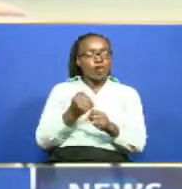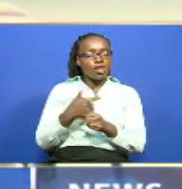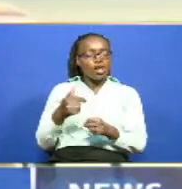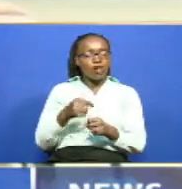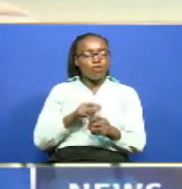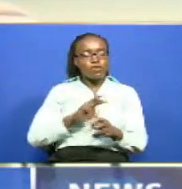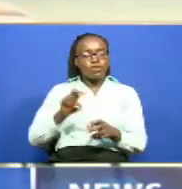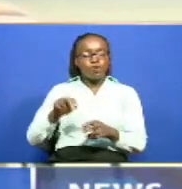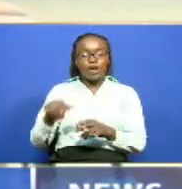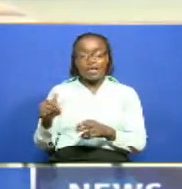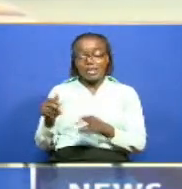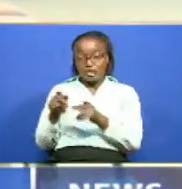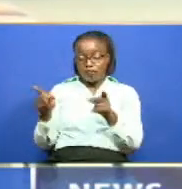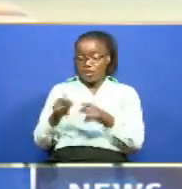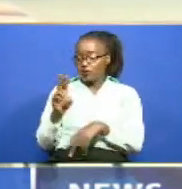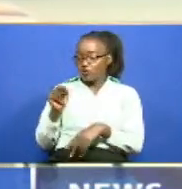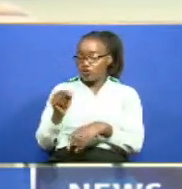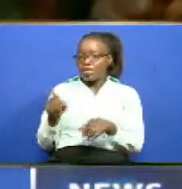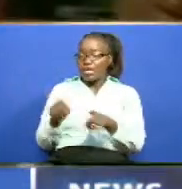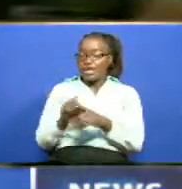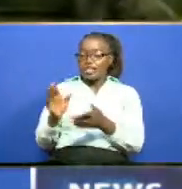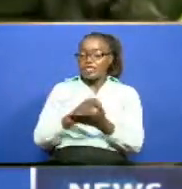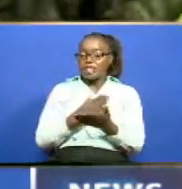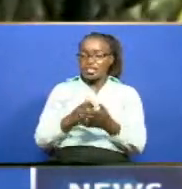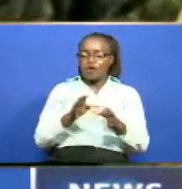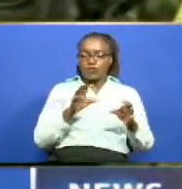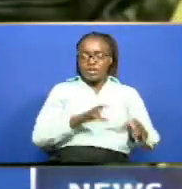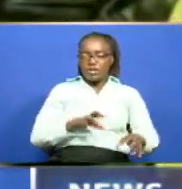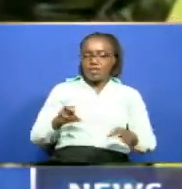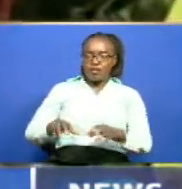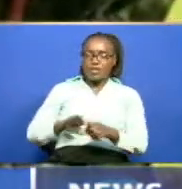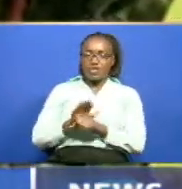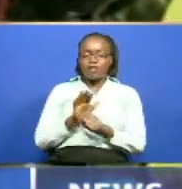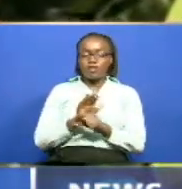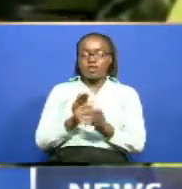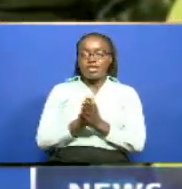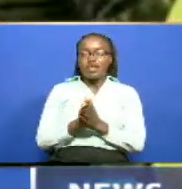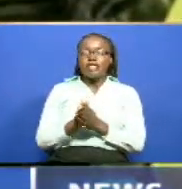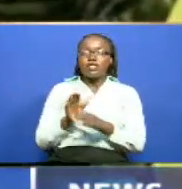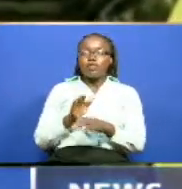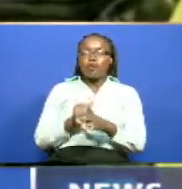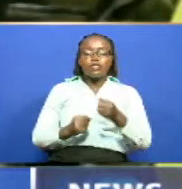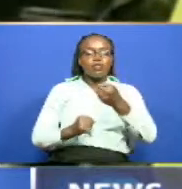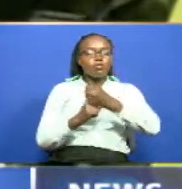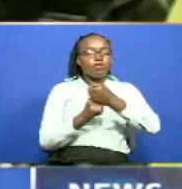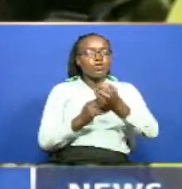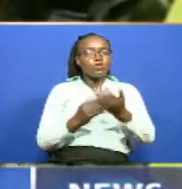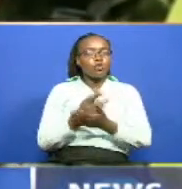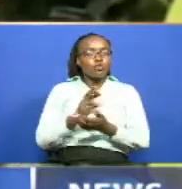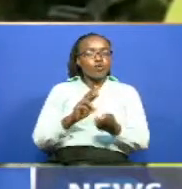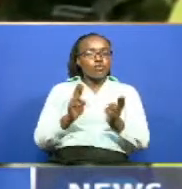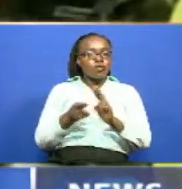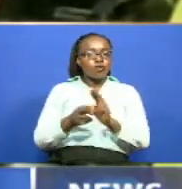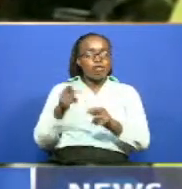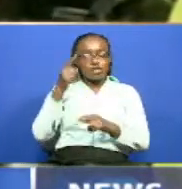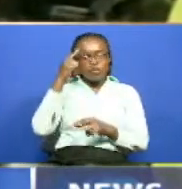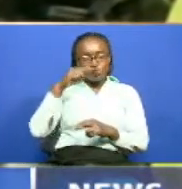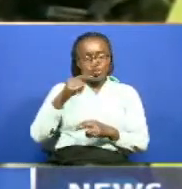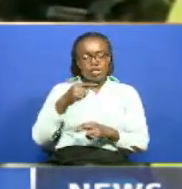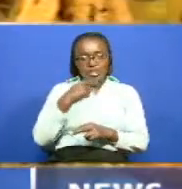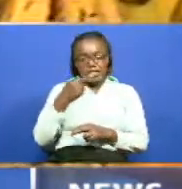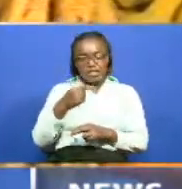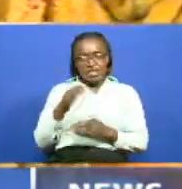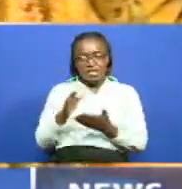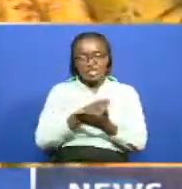kwingine, sababu kama sector tumepigika sana. The informal sector players are calling for support through reforms and policies, saying the sector